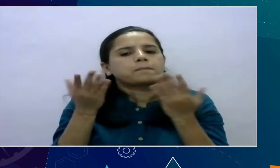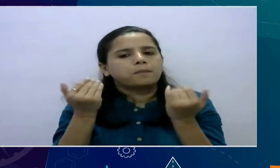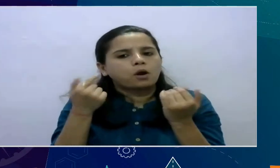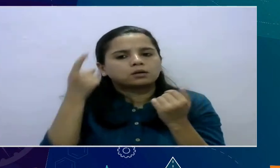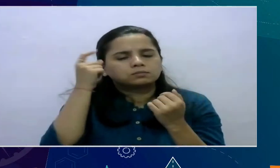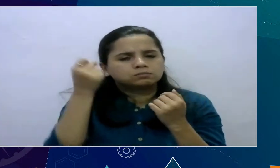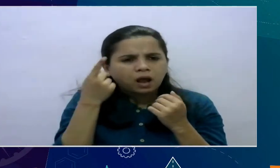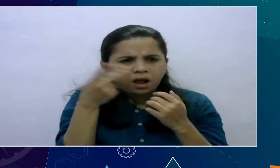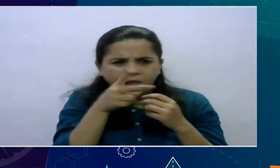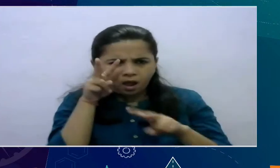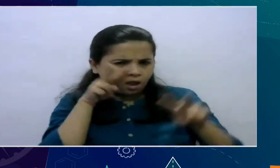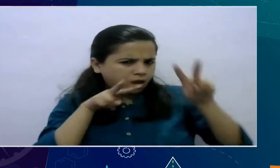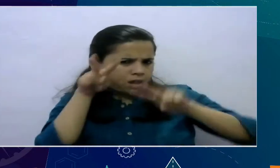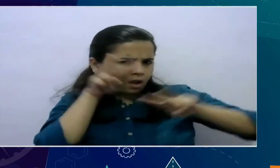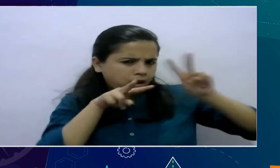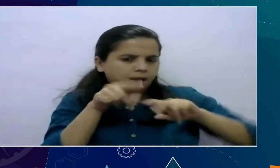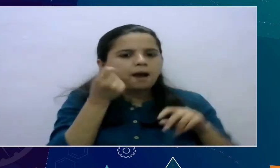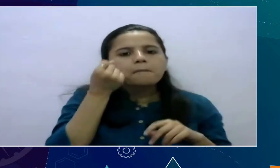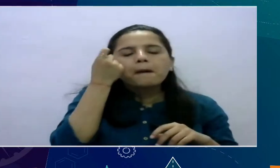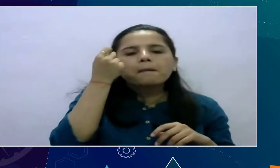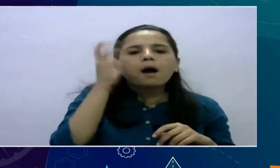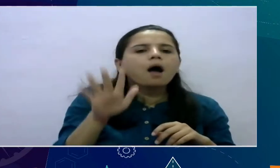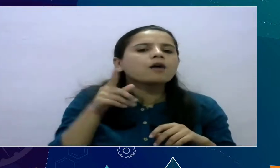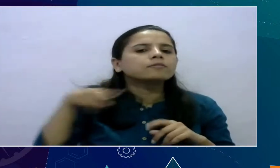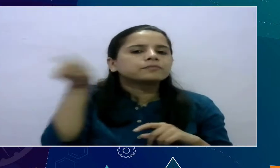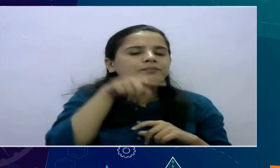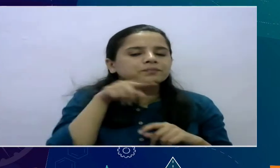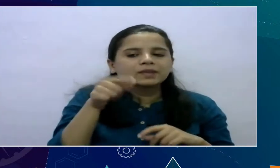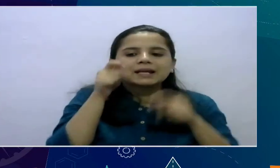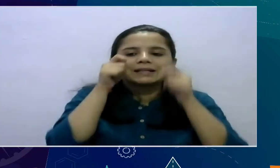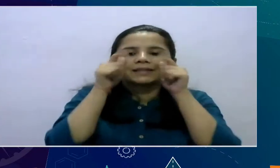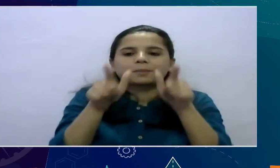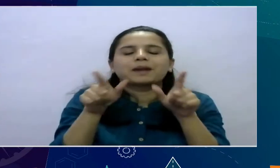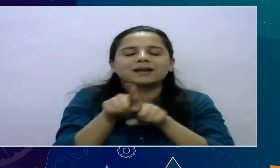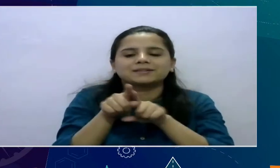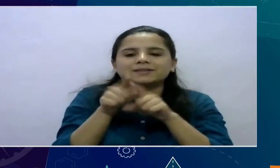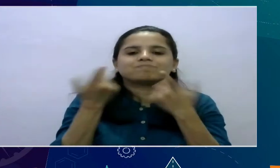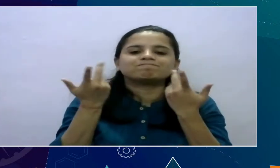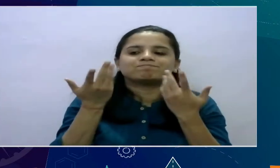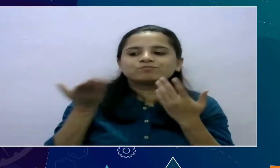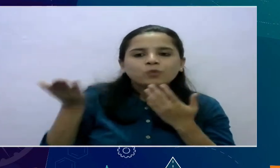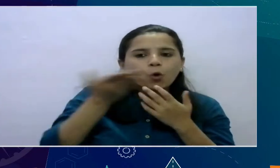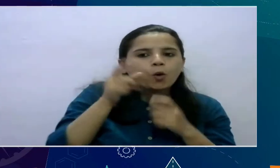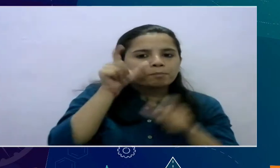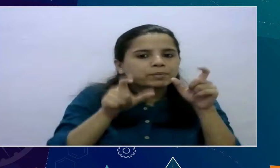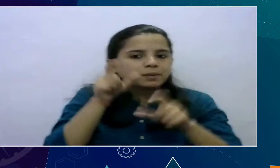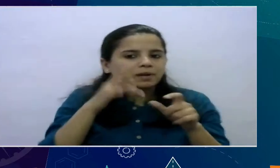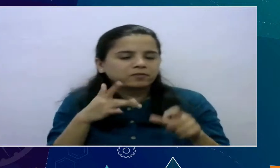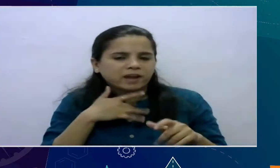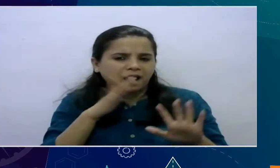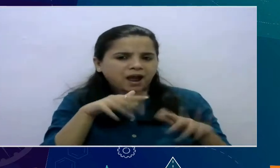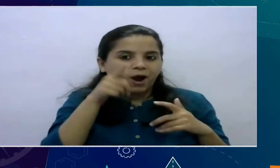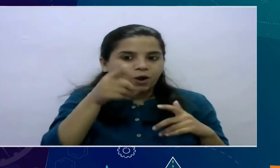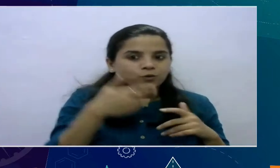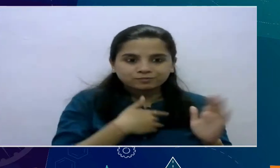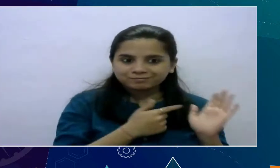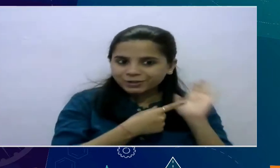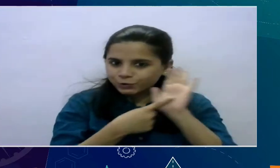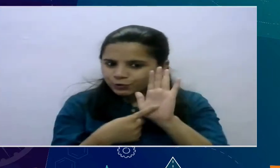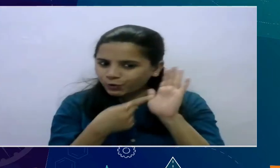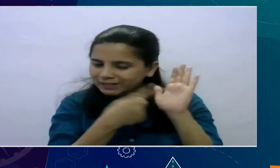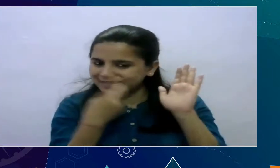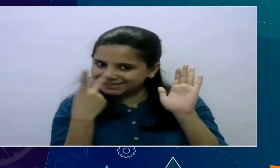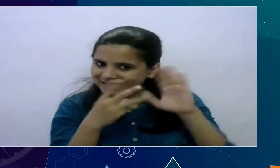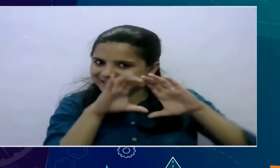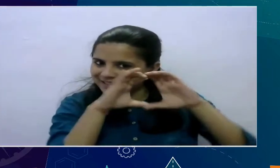interpret the observation. So, Okay. for instance, it's a surprise for them that, like, it depends on how you are introducing it to the class. So,